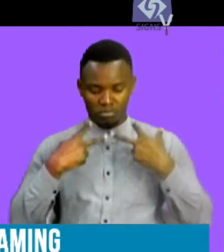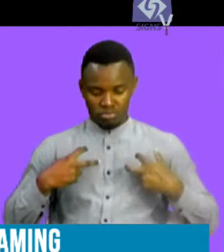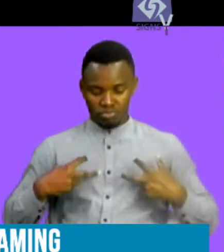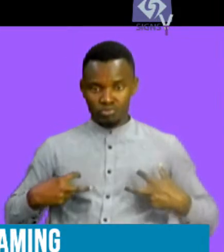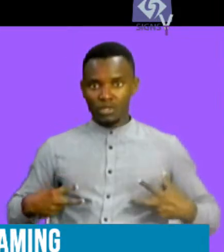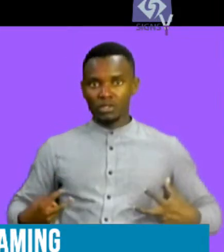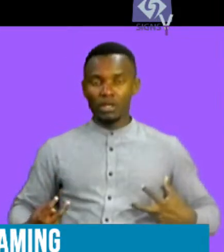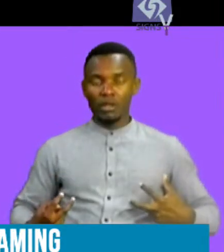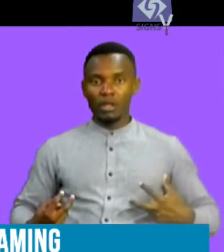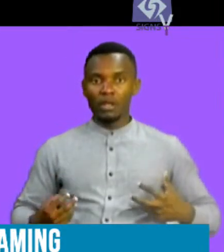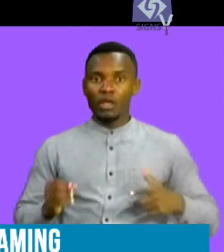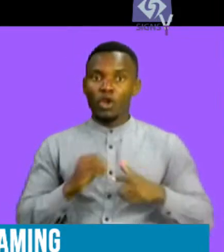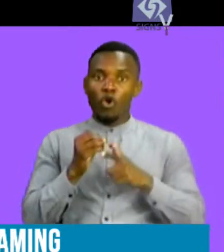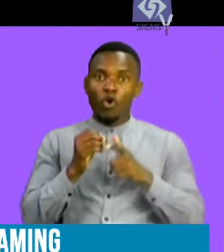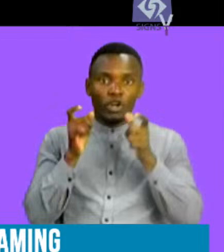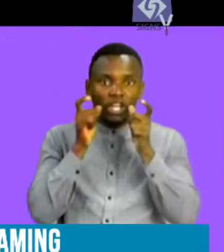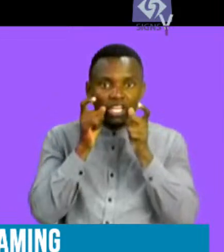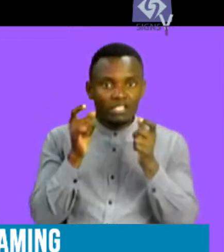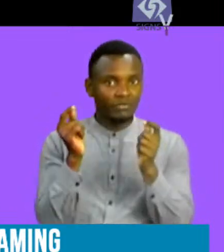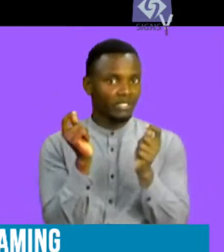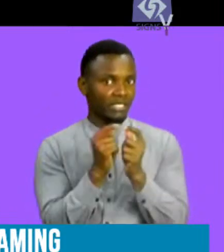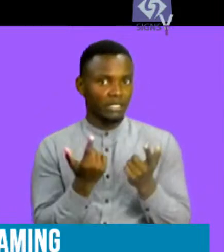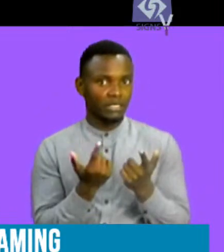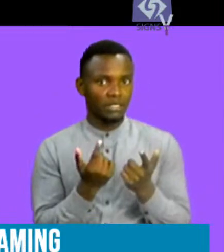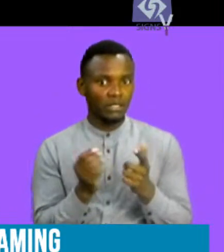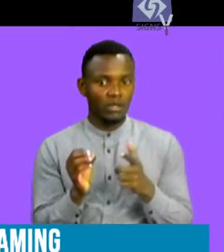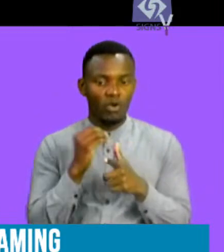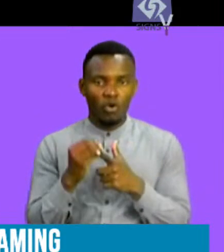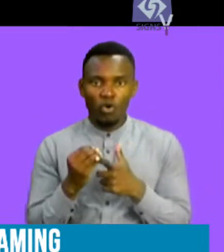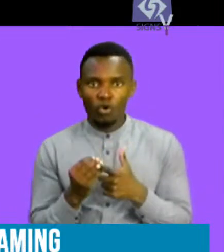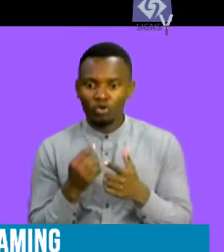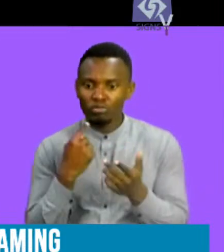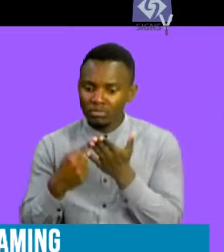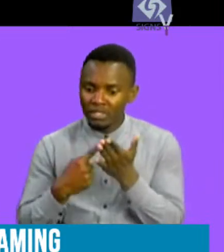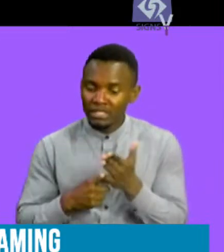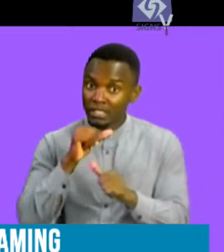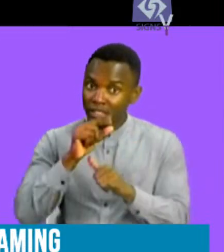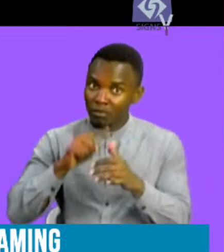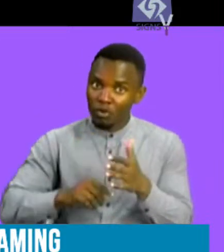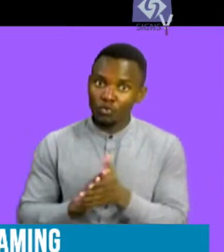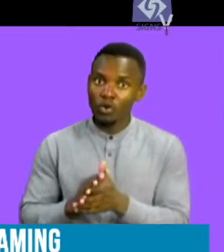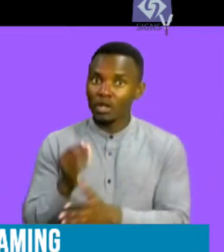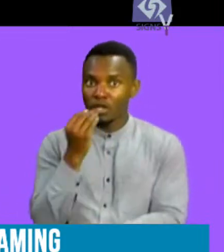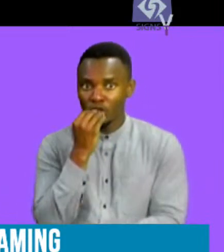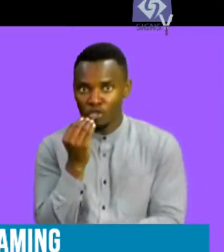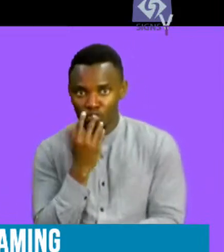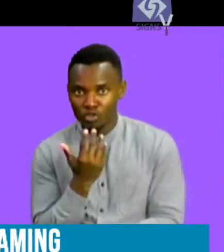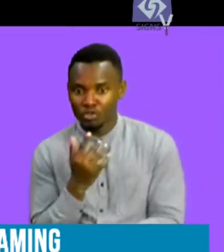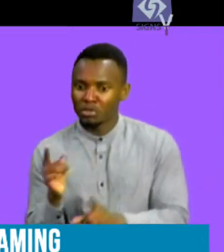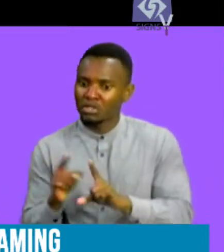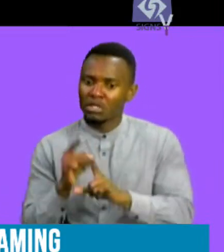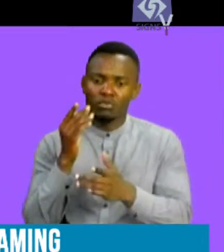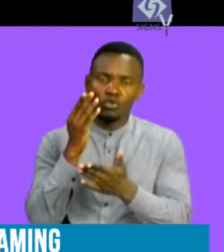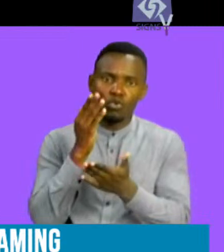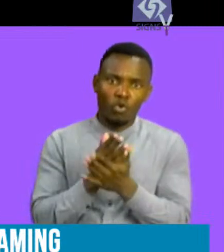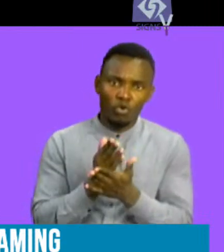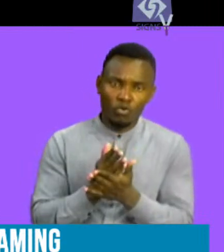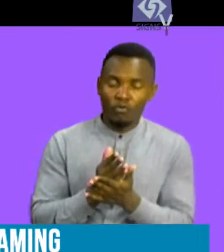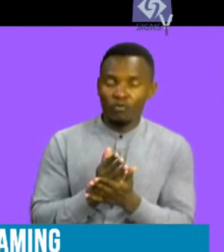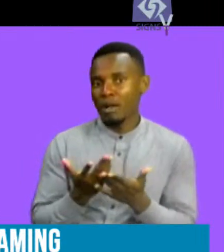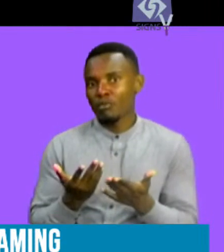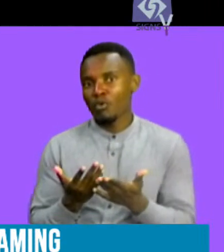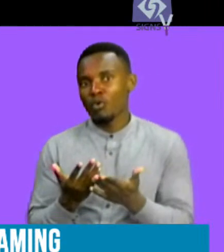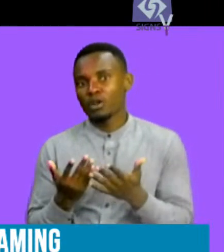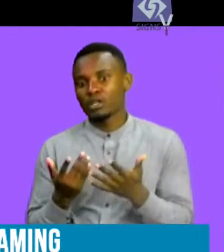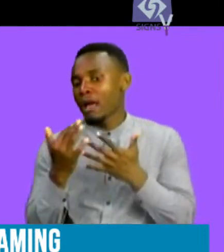do a HIV test? Can I go to somebody and talk about nutrition, or to check my blood sugars, my blood pressure? You